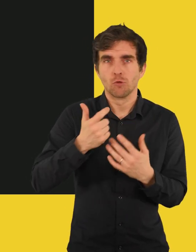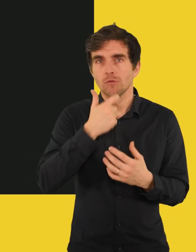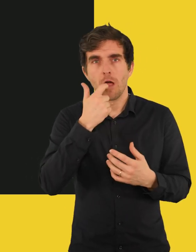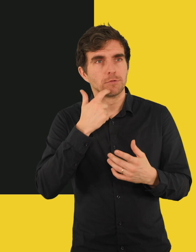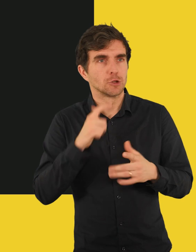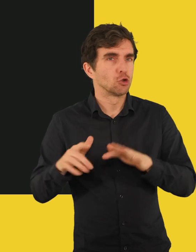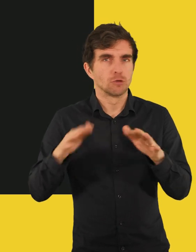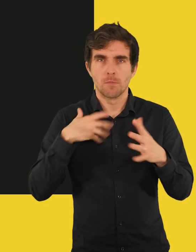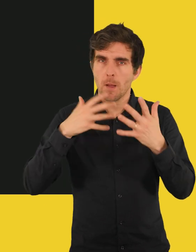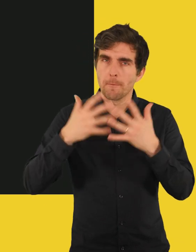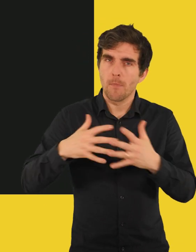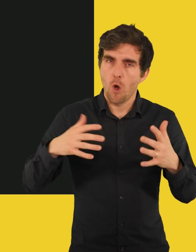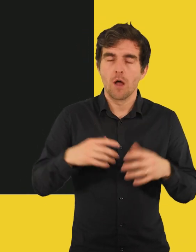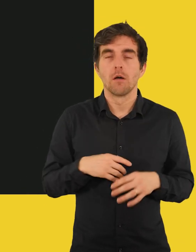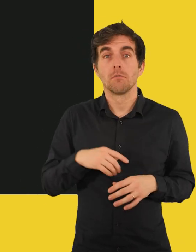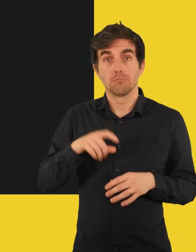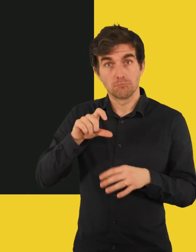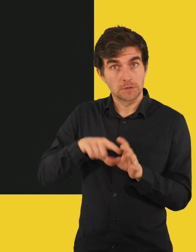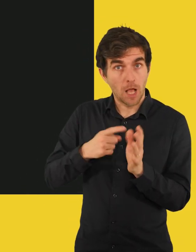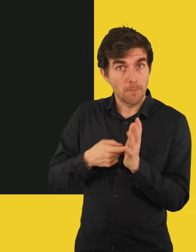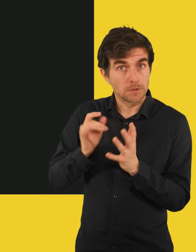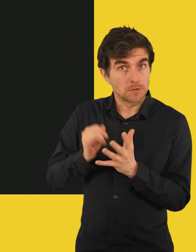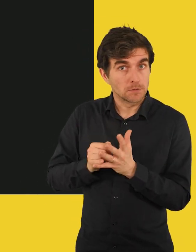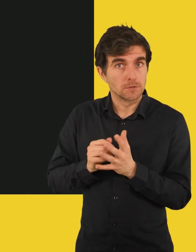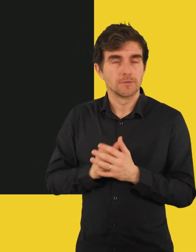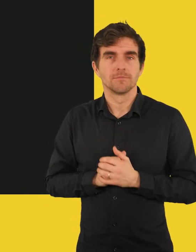space where there is a donut. Yes.